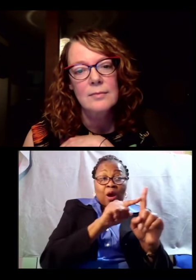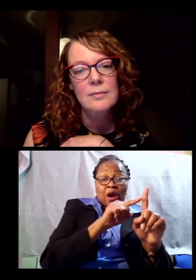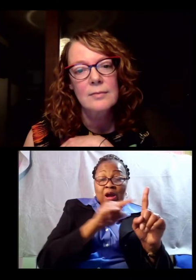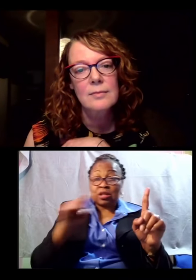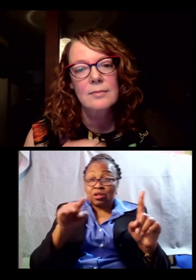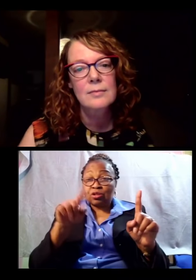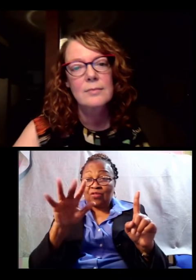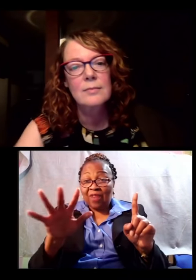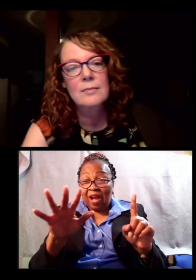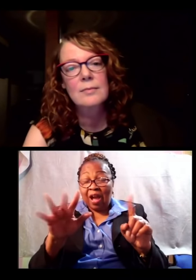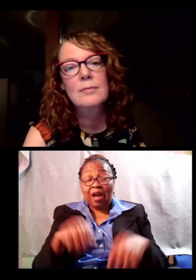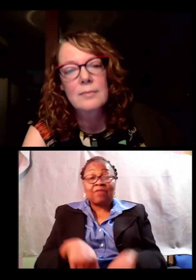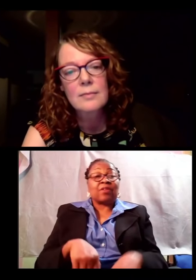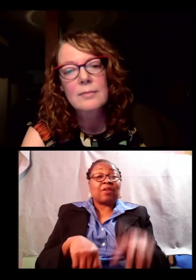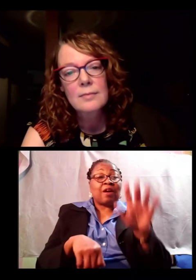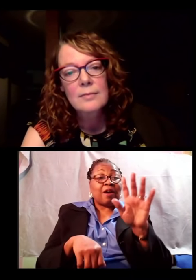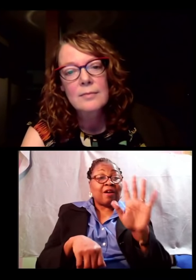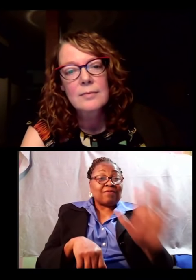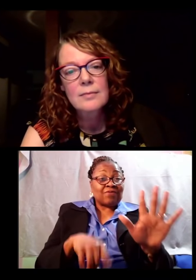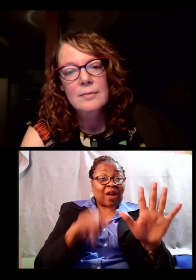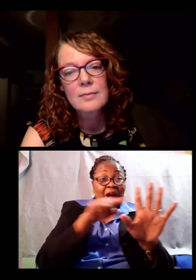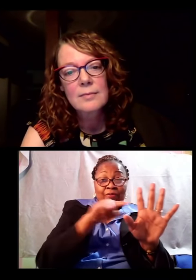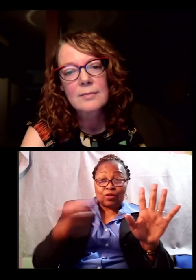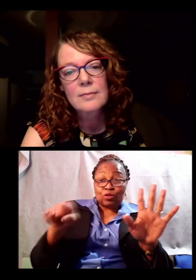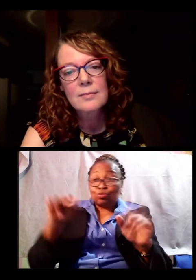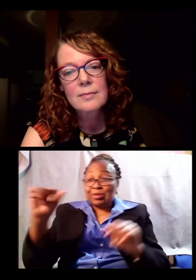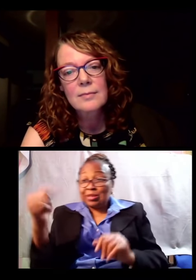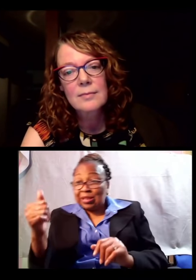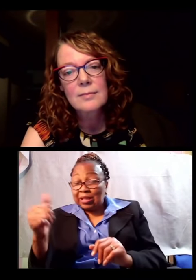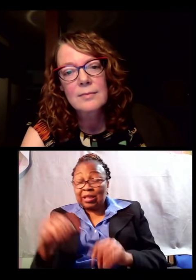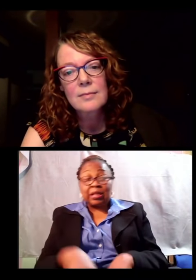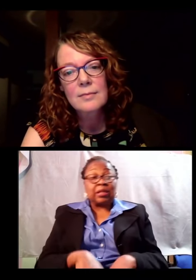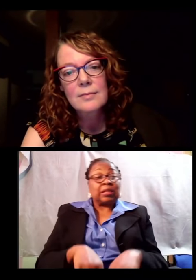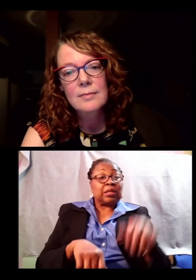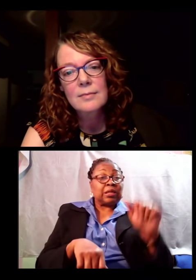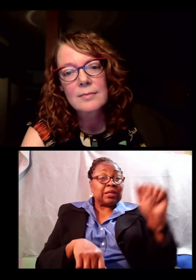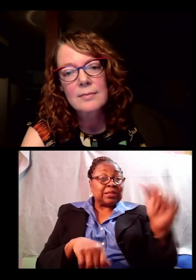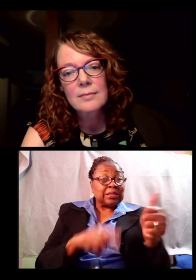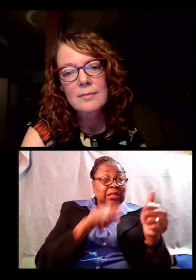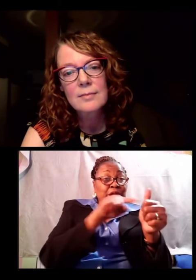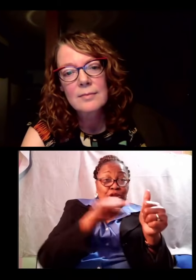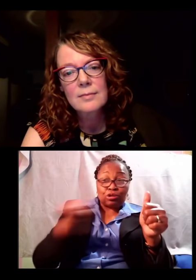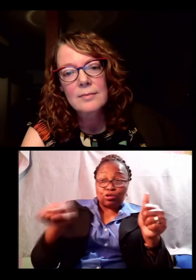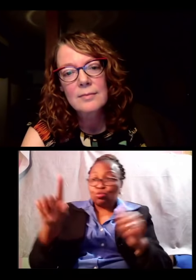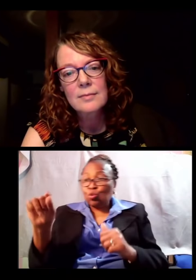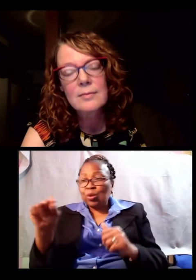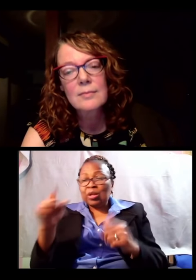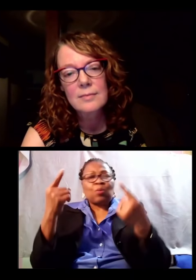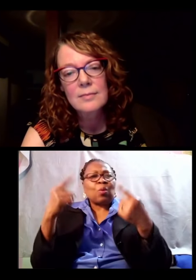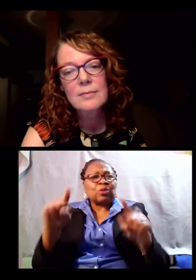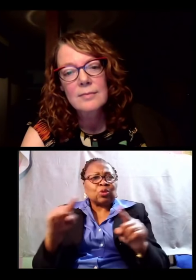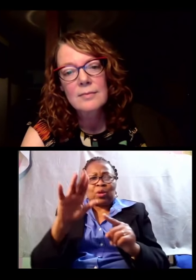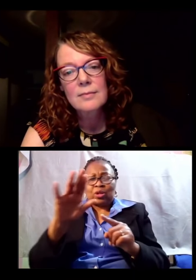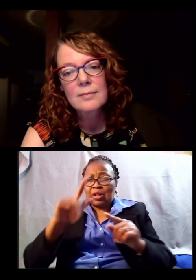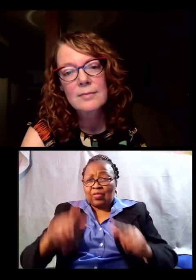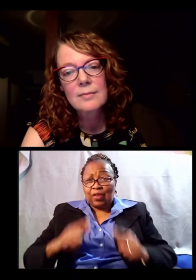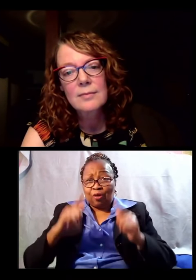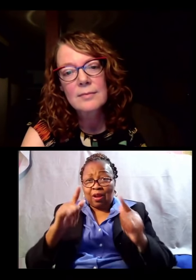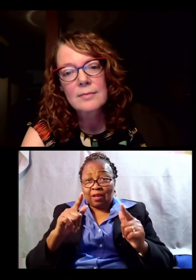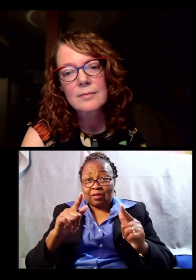between the ages of 5 and 10, what happened between 10 and 20, you know, what was going on. So I was